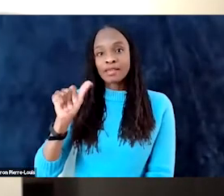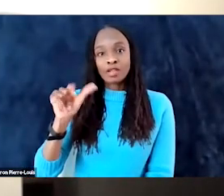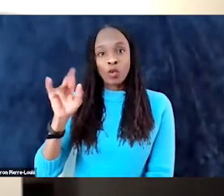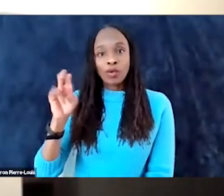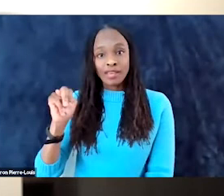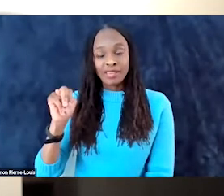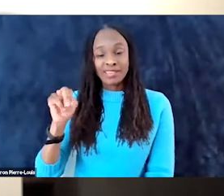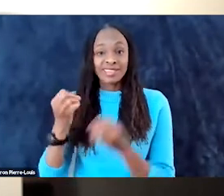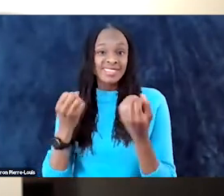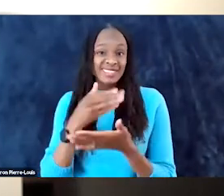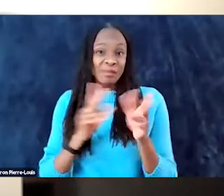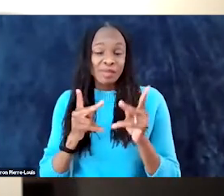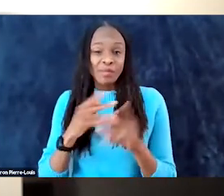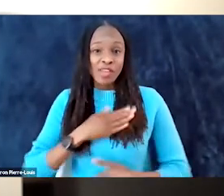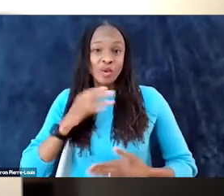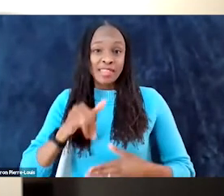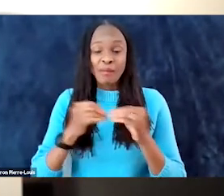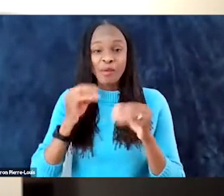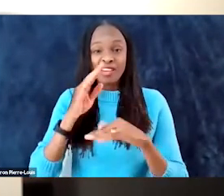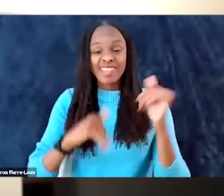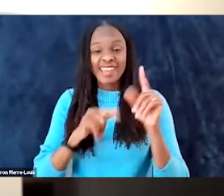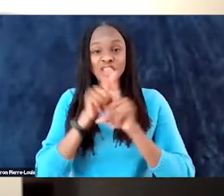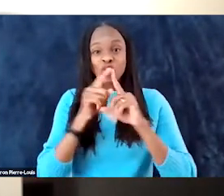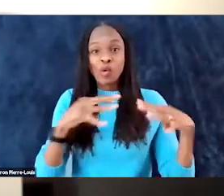than the Star Wars movies in the theater.